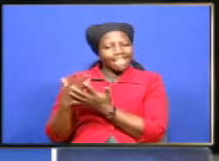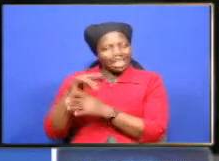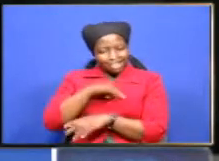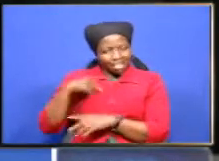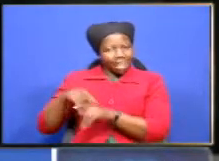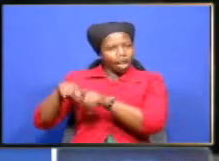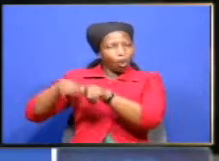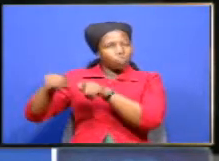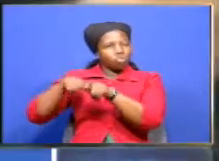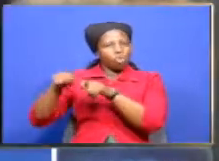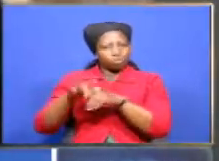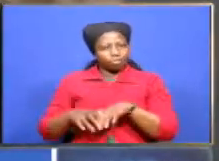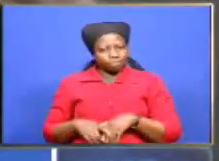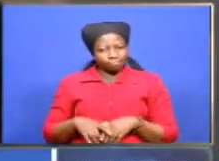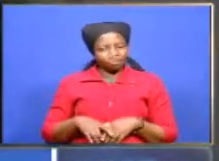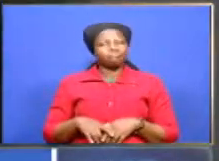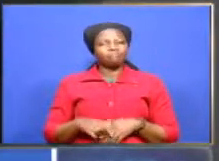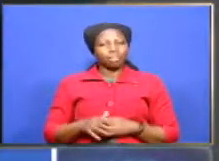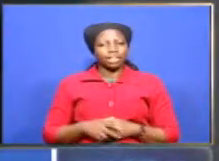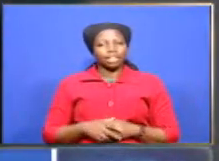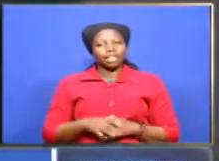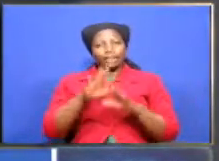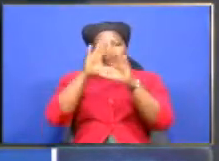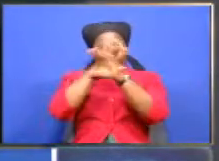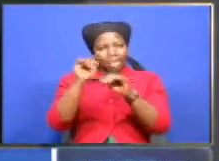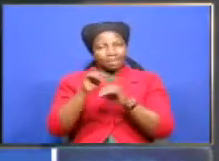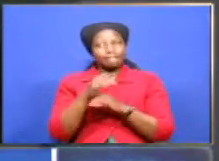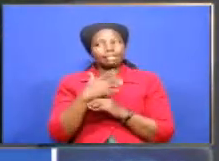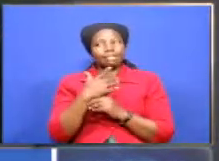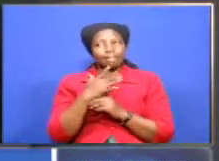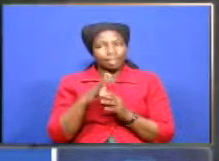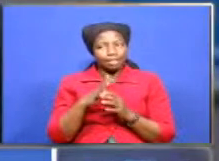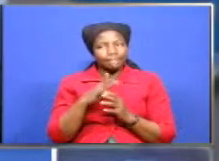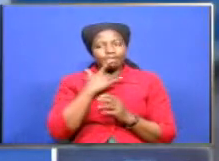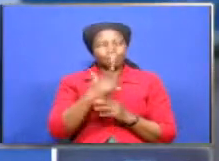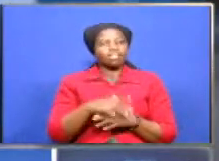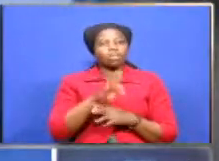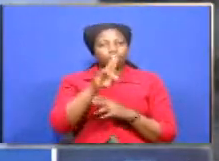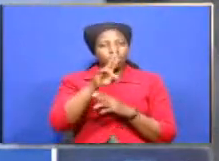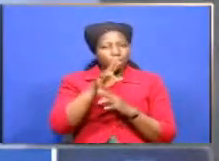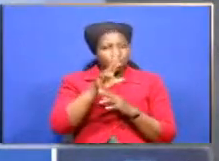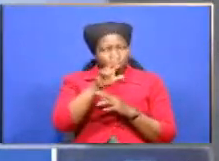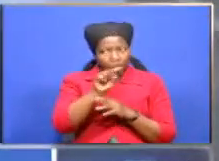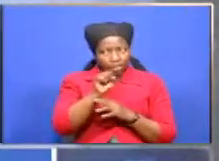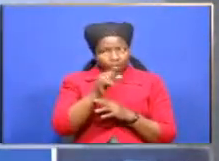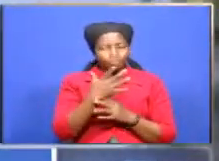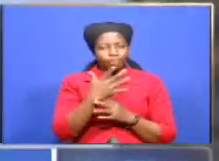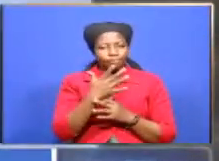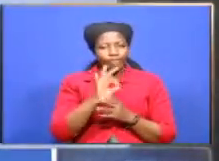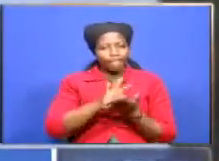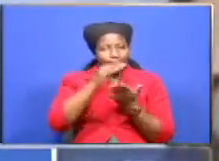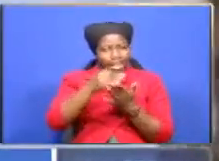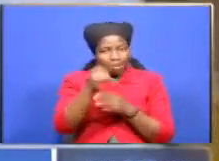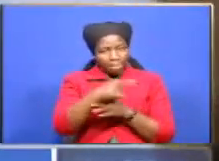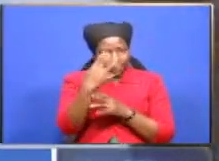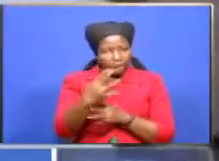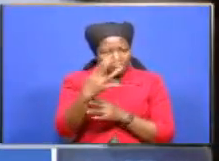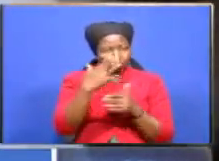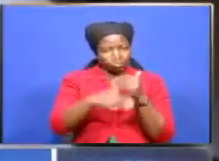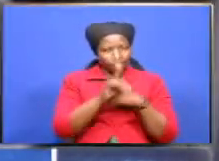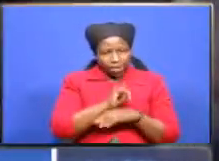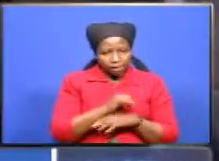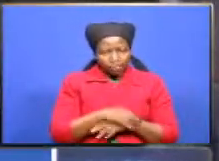nicer, but they're a puppet of China. The president froze U.S. funding for the WHO in April. U.S. is the country with the highest number